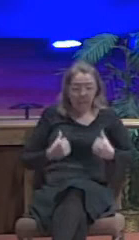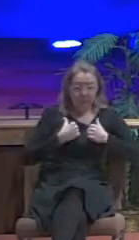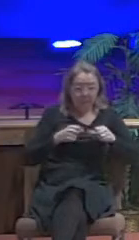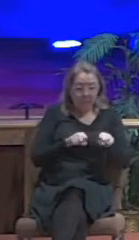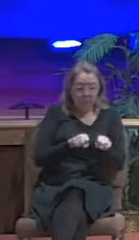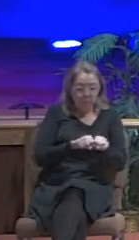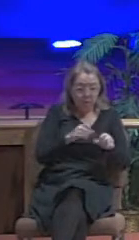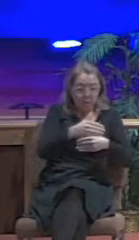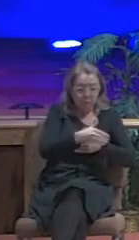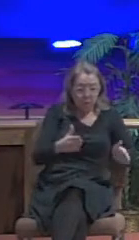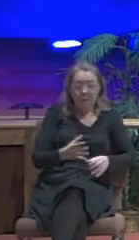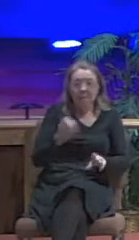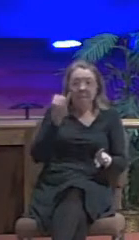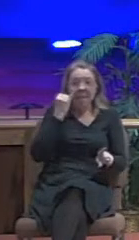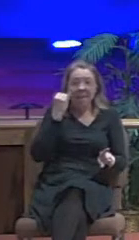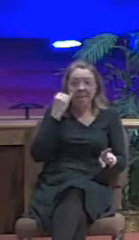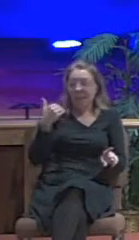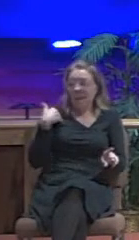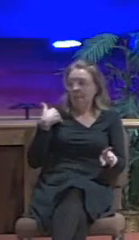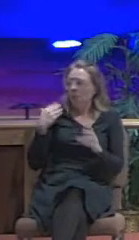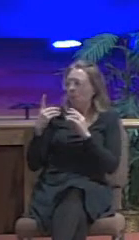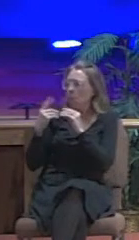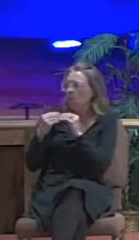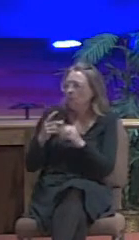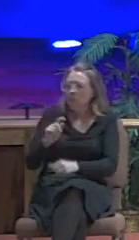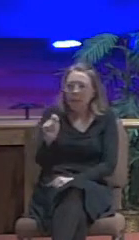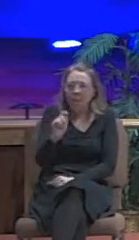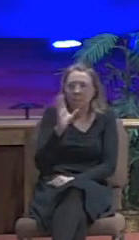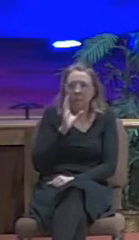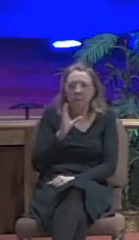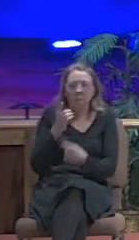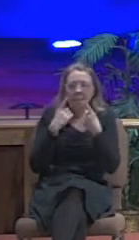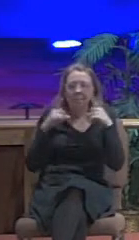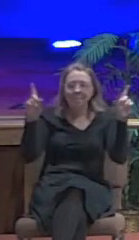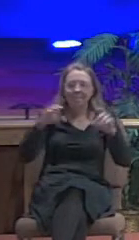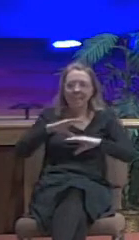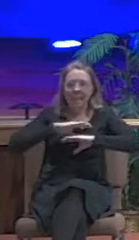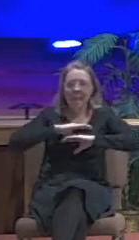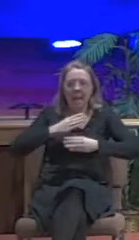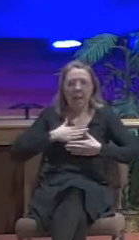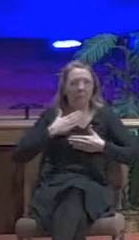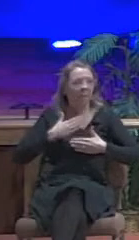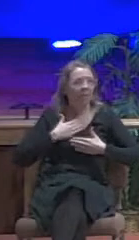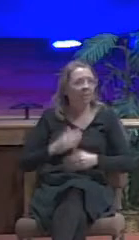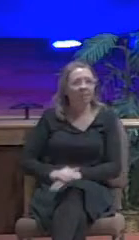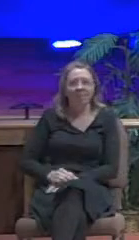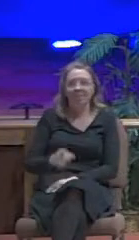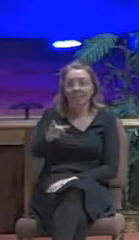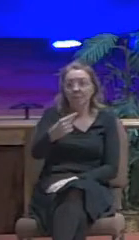with one more bathroom, I'll be happy. Misty says amen to that one.